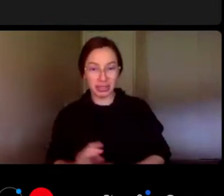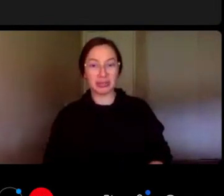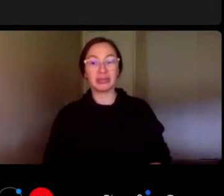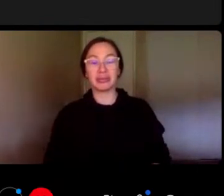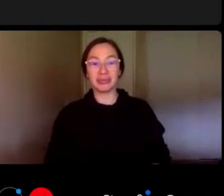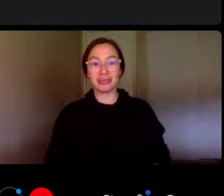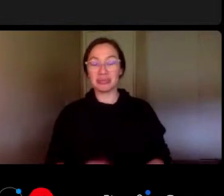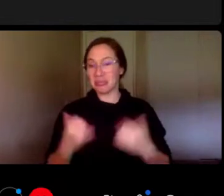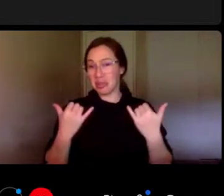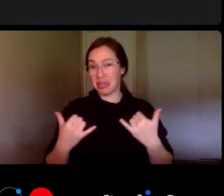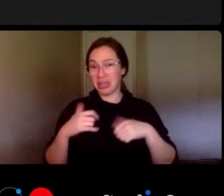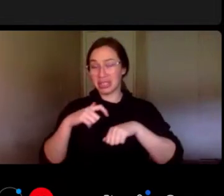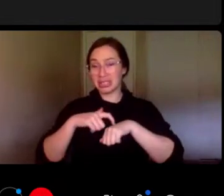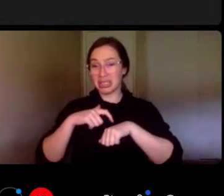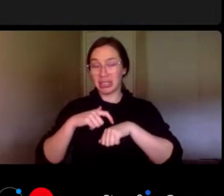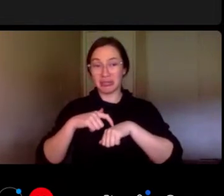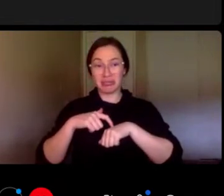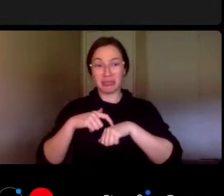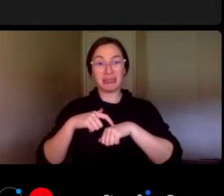At this time,